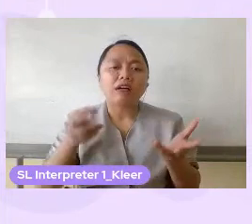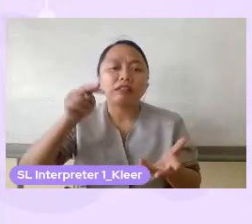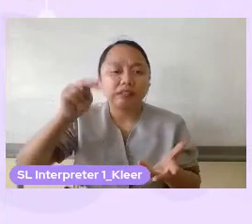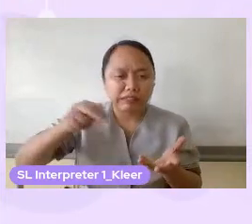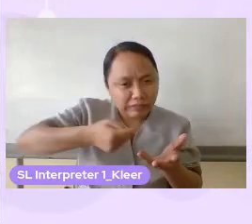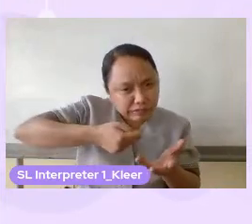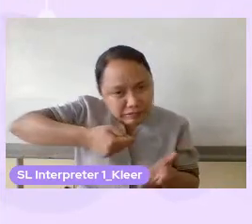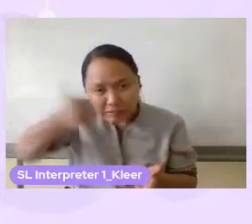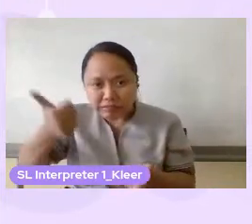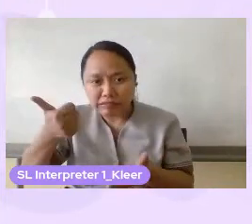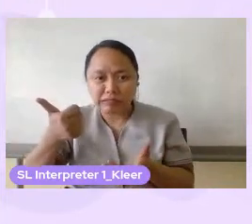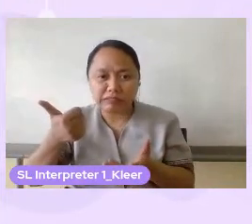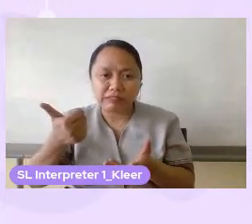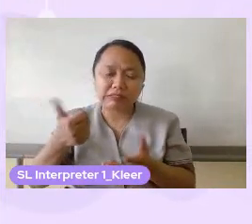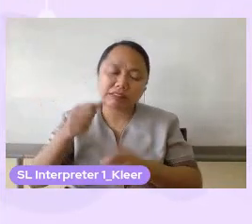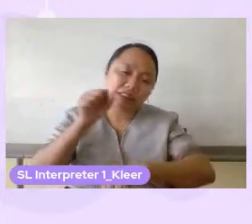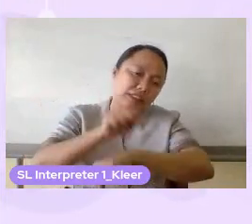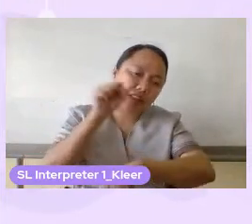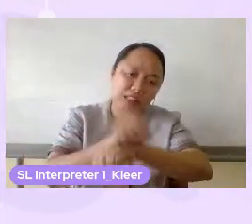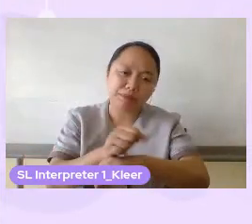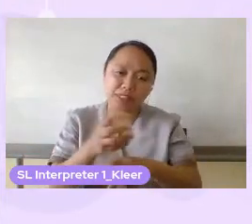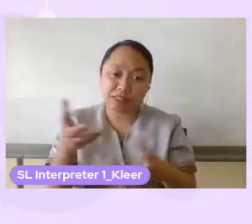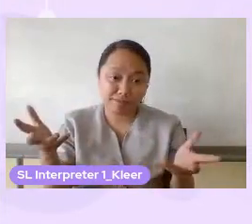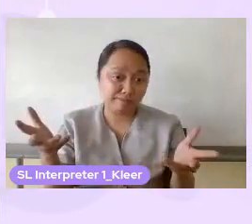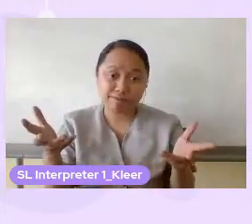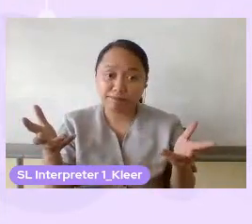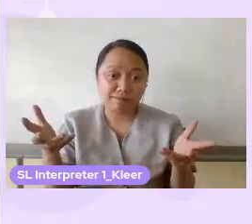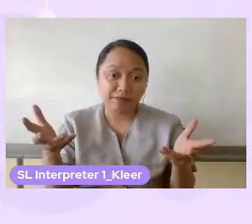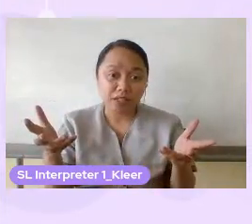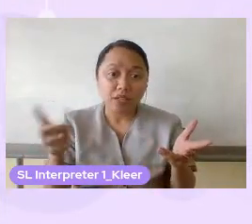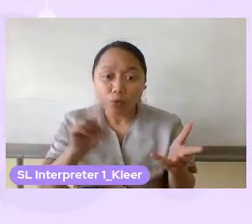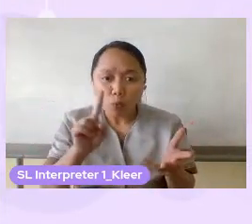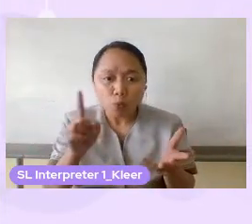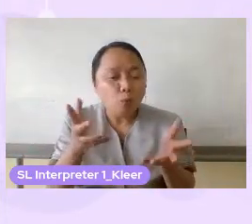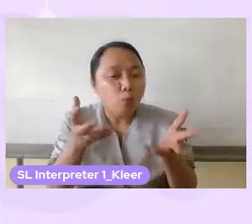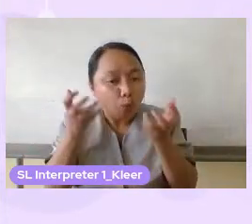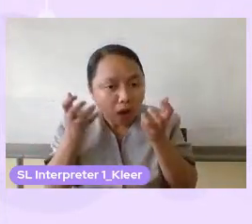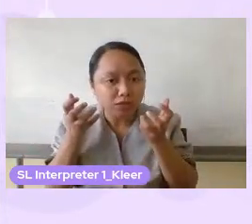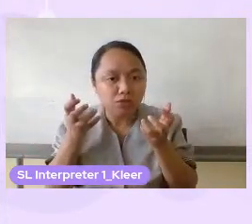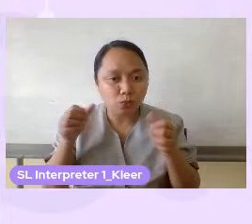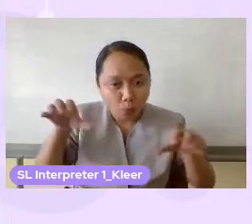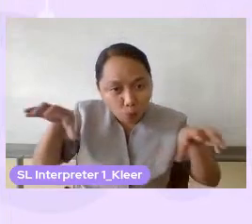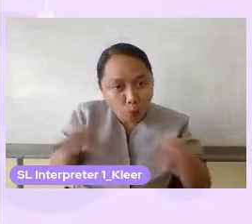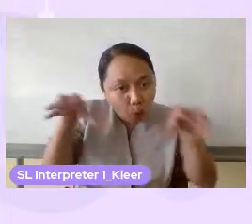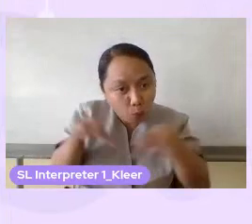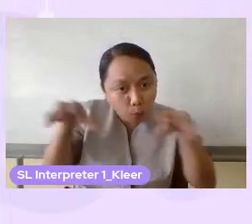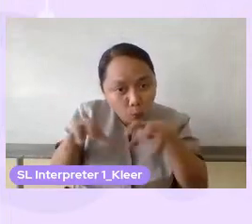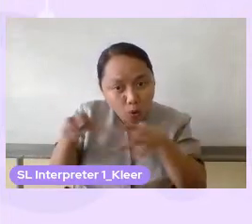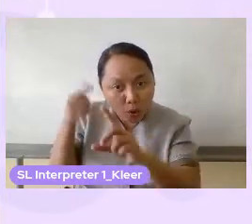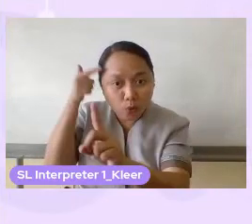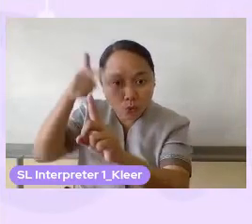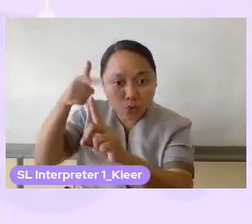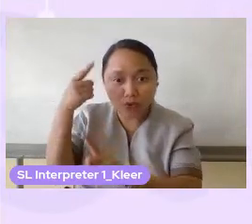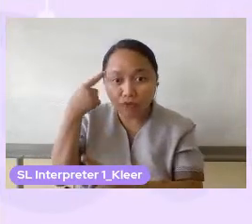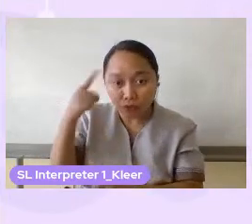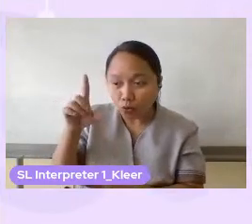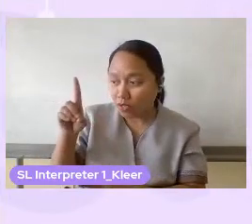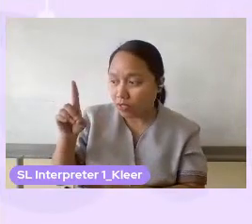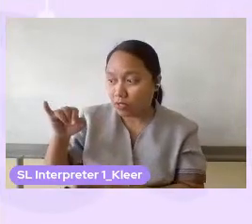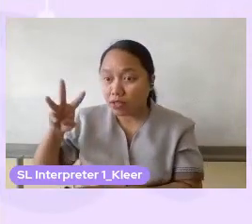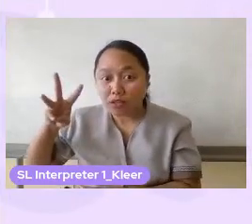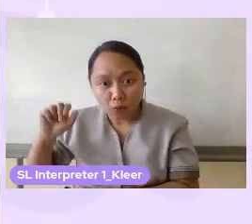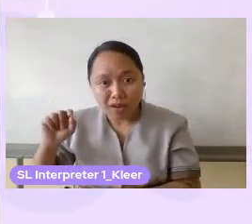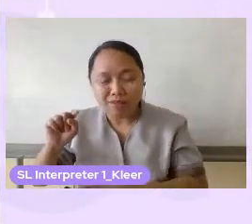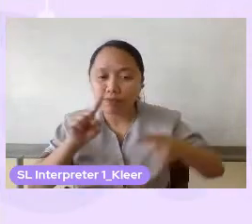abolition of these jobs available. So, ang gusto po natin gawin sa DIWA, tatlong key strategy just to share, is number